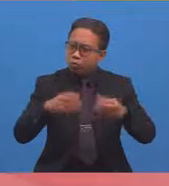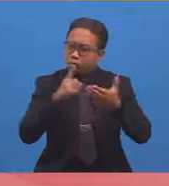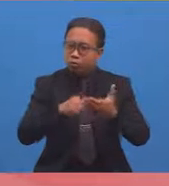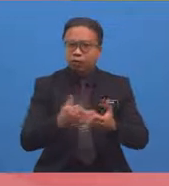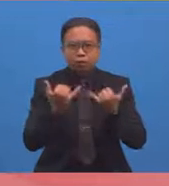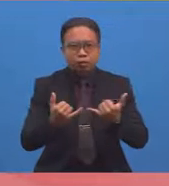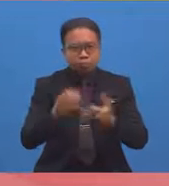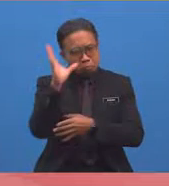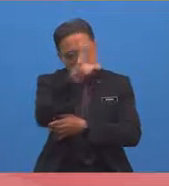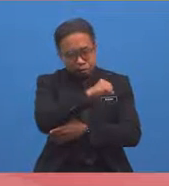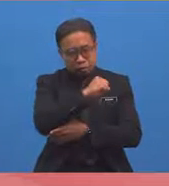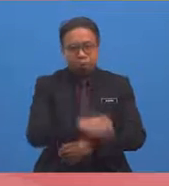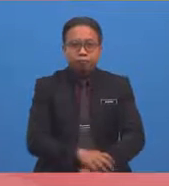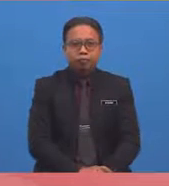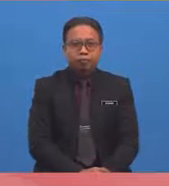Guess.